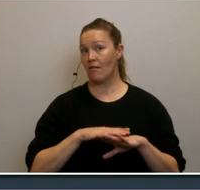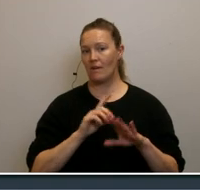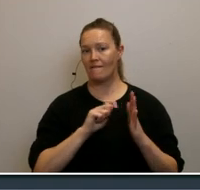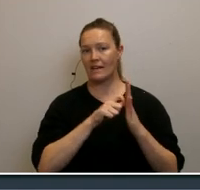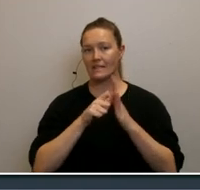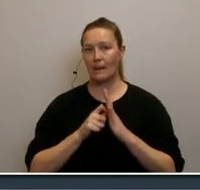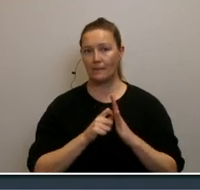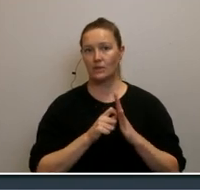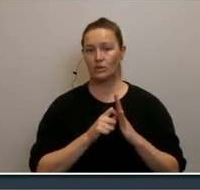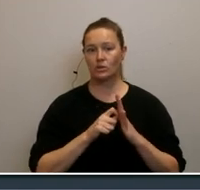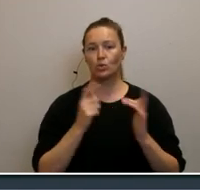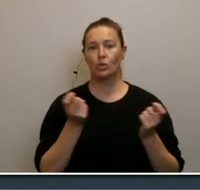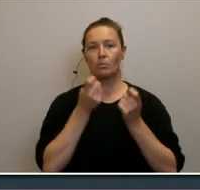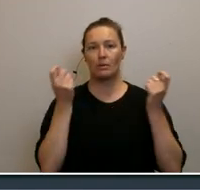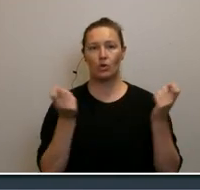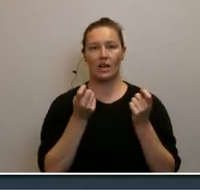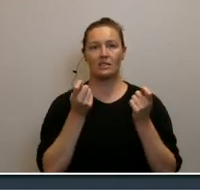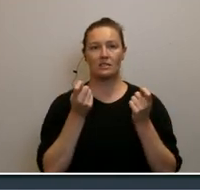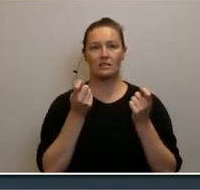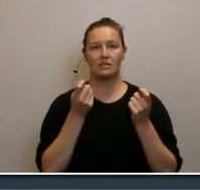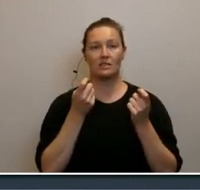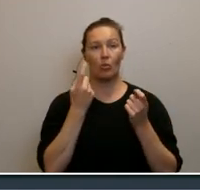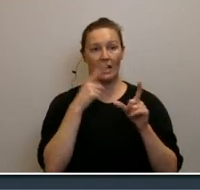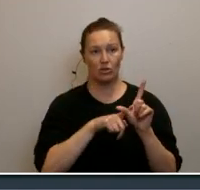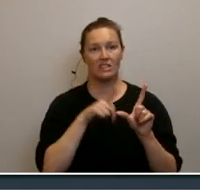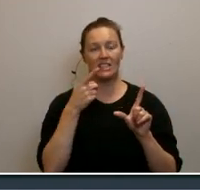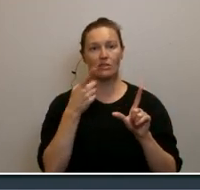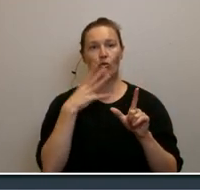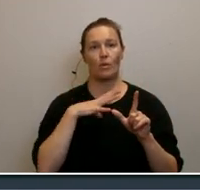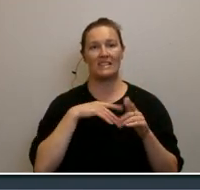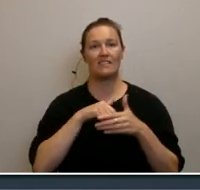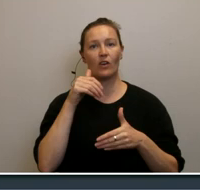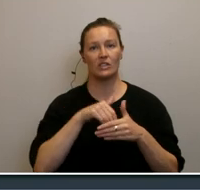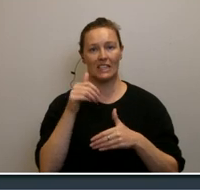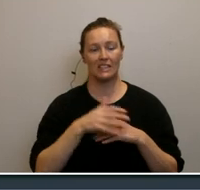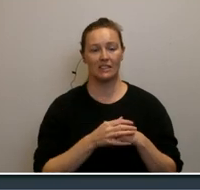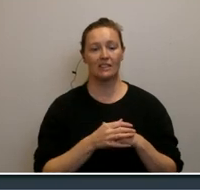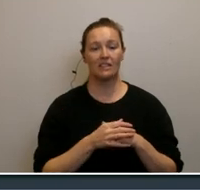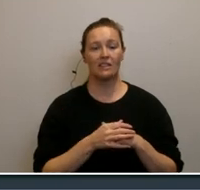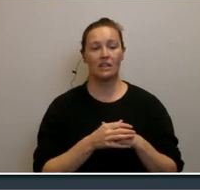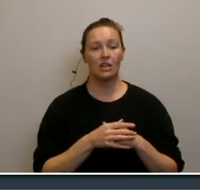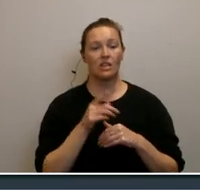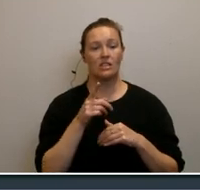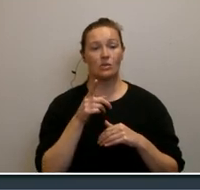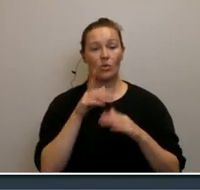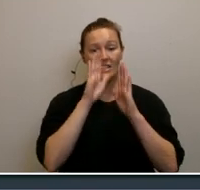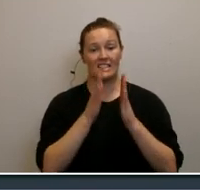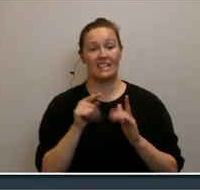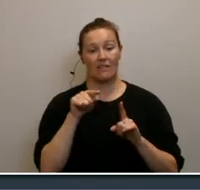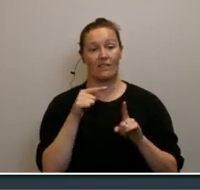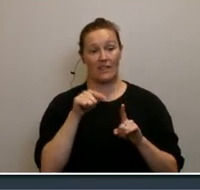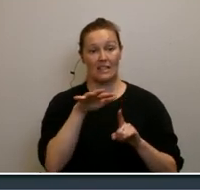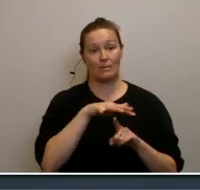to commemorate the centenary of women's suffrage. Both the rest and the cenotaph in the landscape of